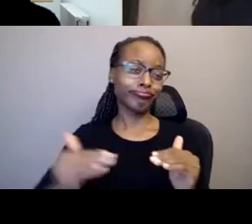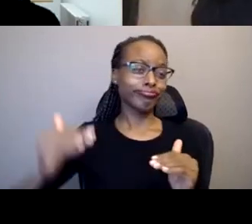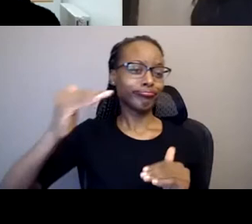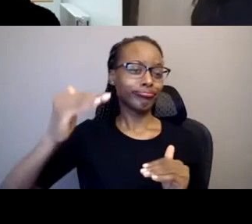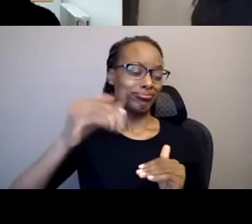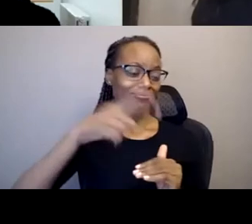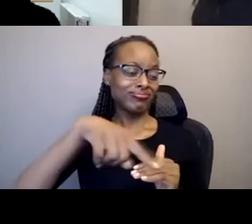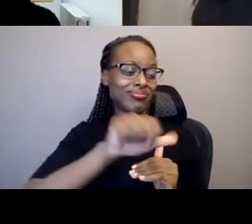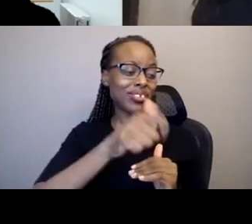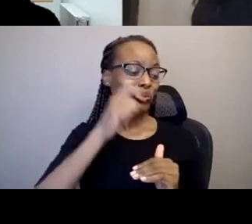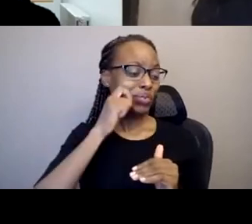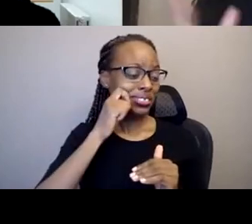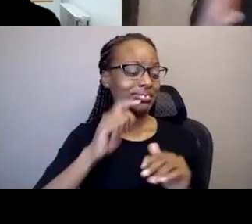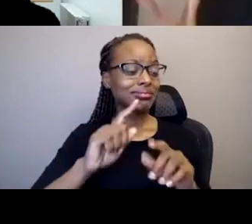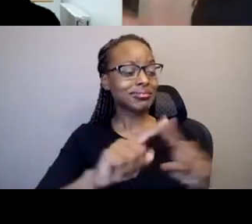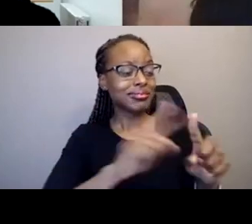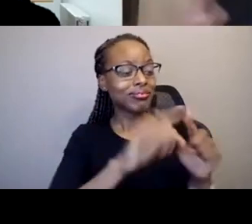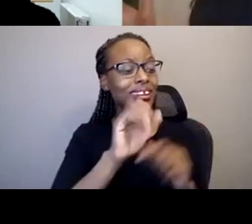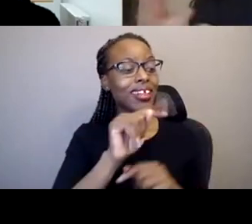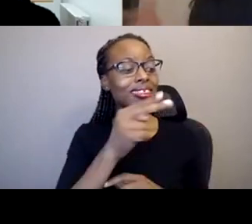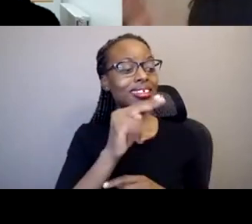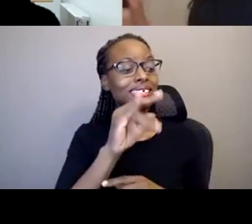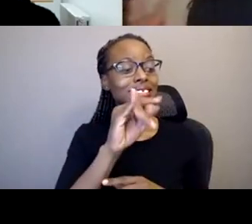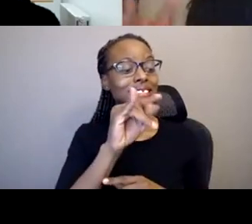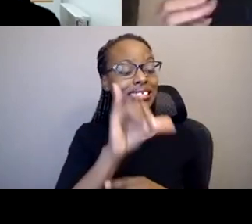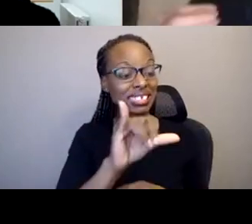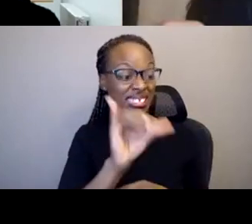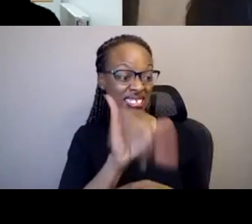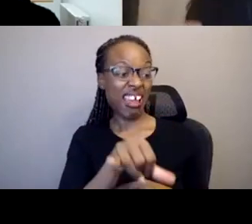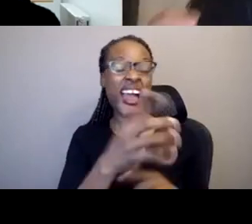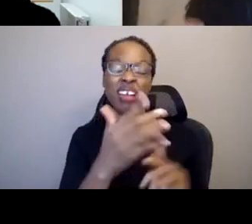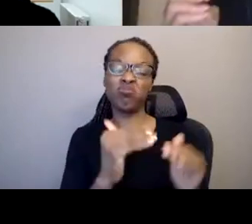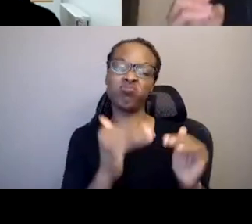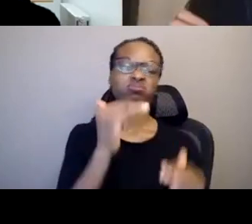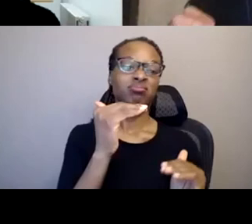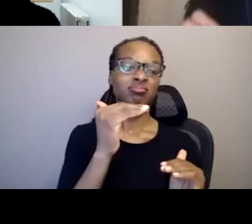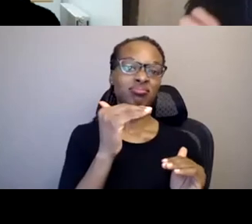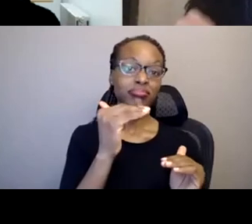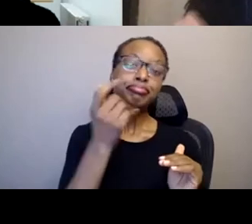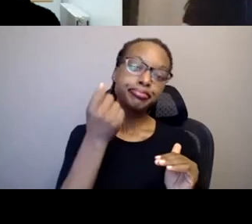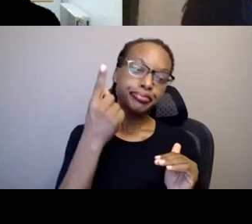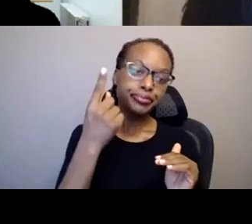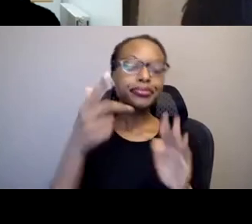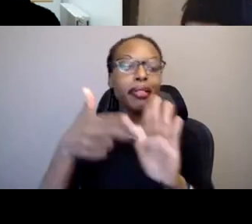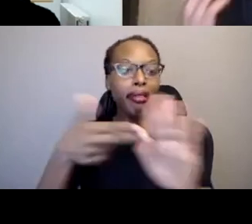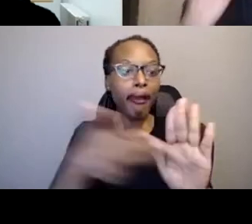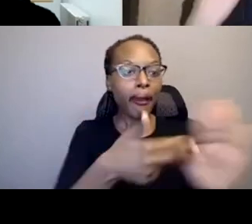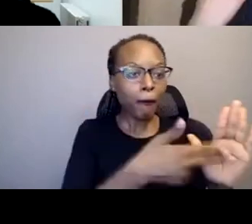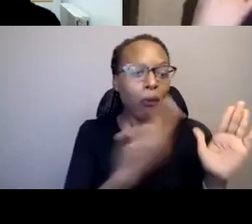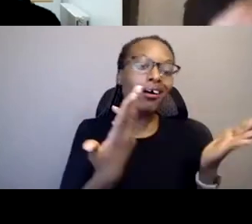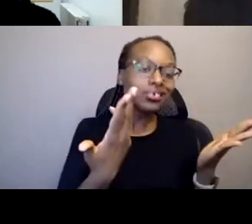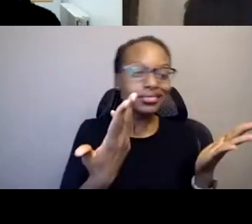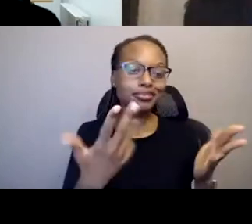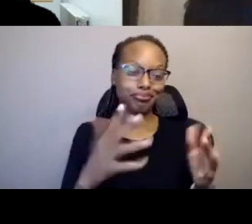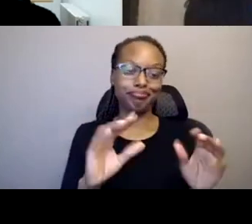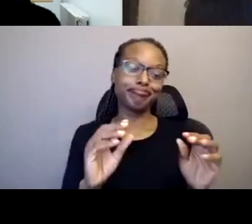races and ethnicities. And of course, we know these are socially constructed categories, but they nonetheless have material life and death consequences, as we're